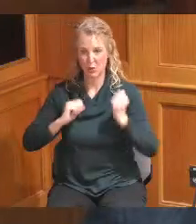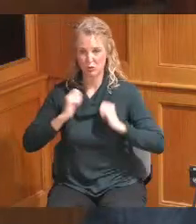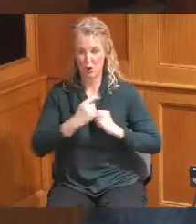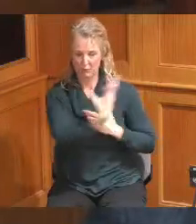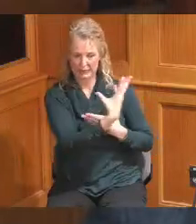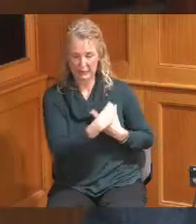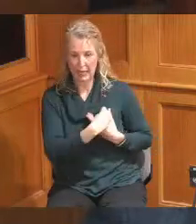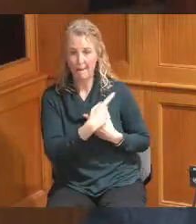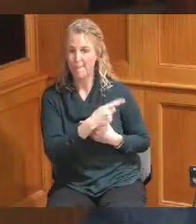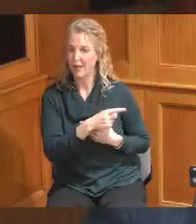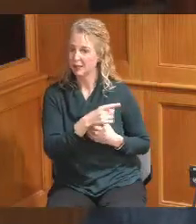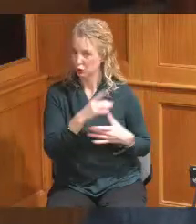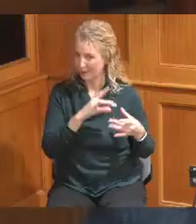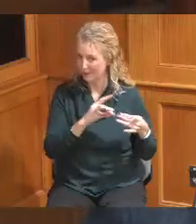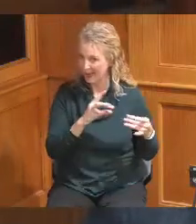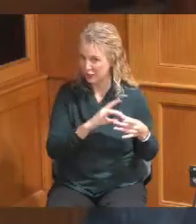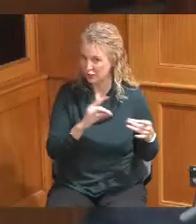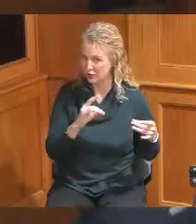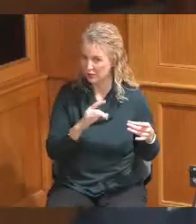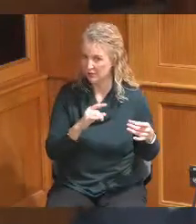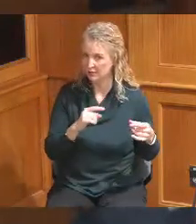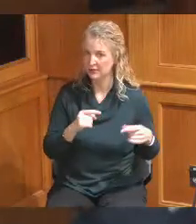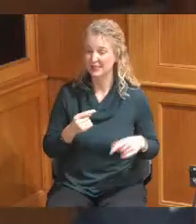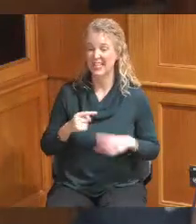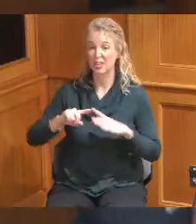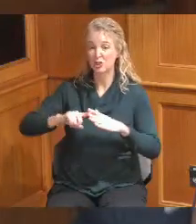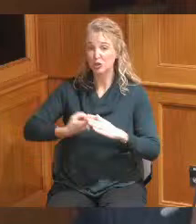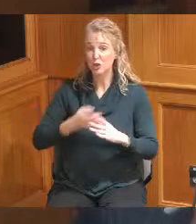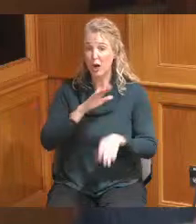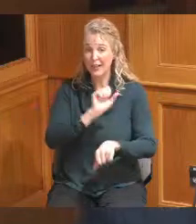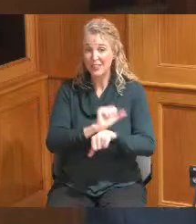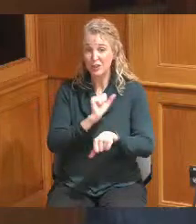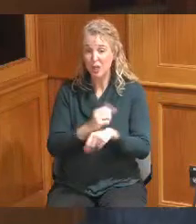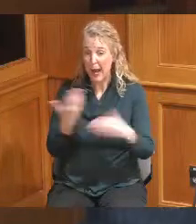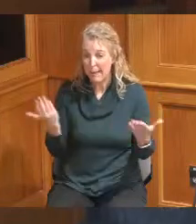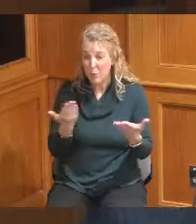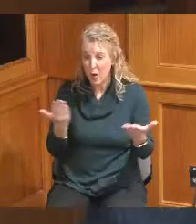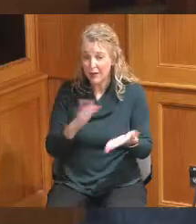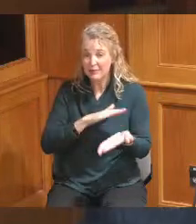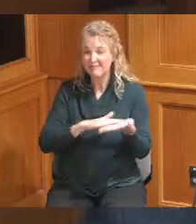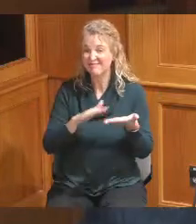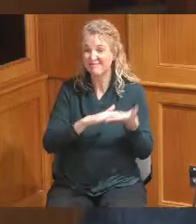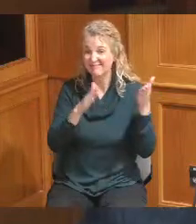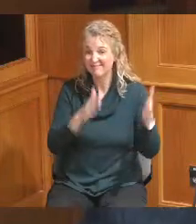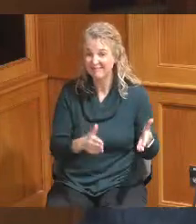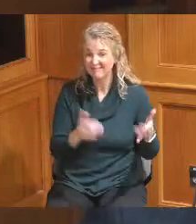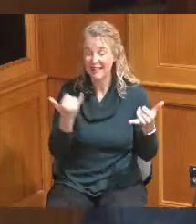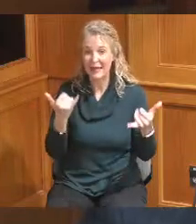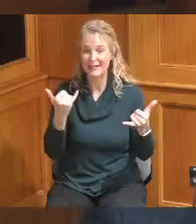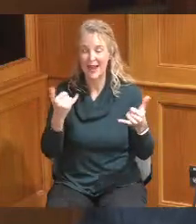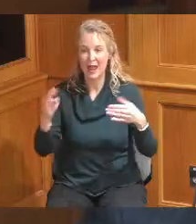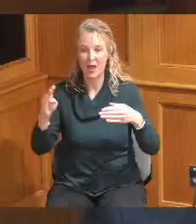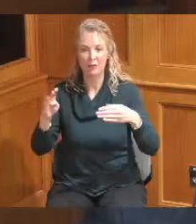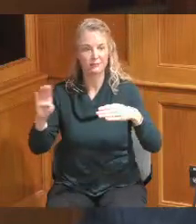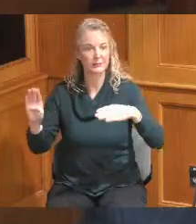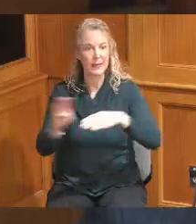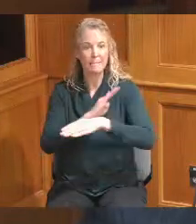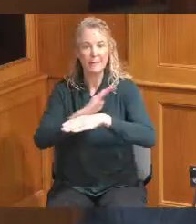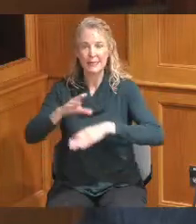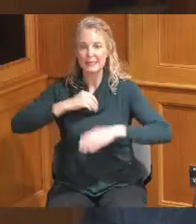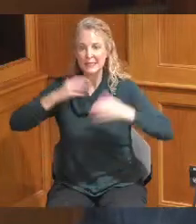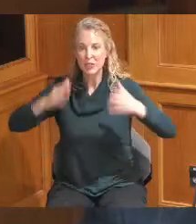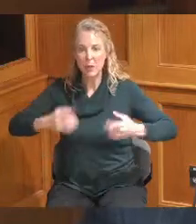thing, like you said, coming from the janitor to global, it's just amazing. And